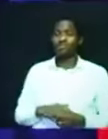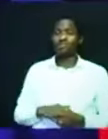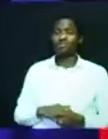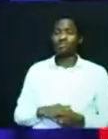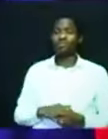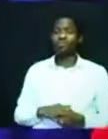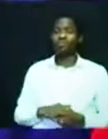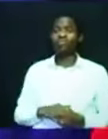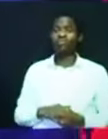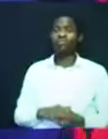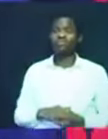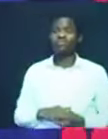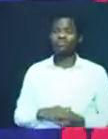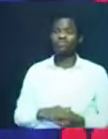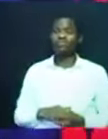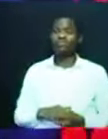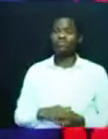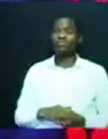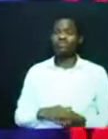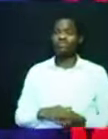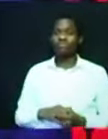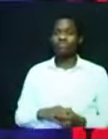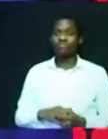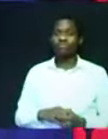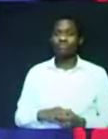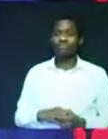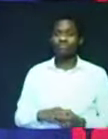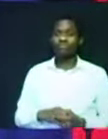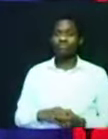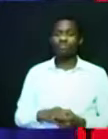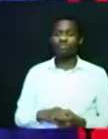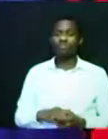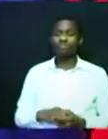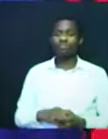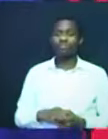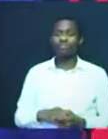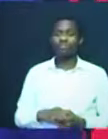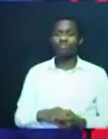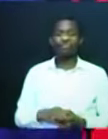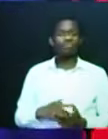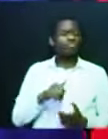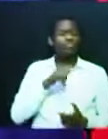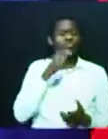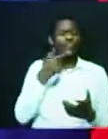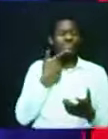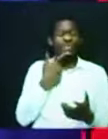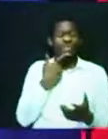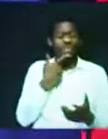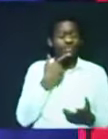that it is a substitute for studying law or medicine or any